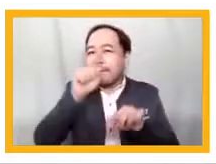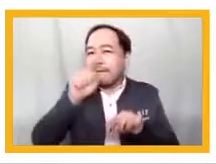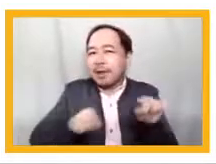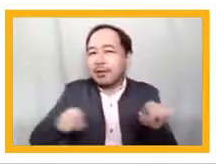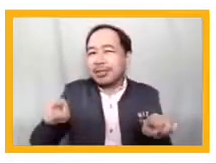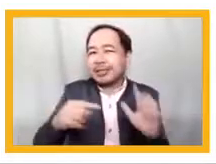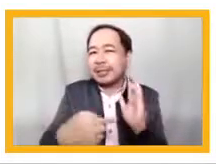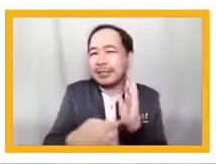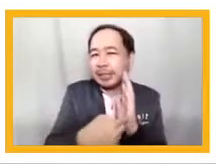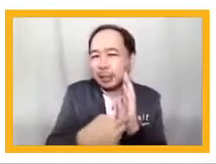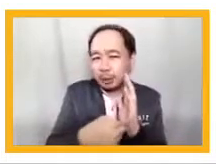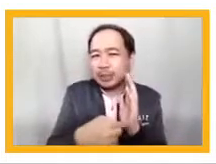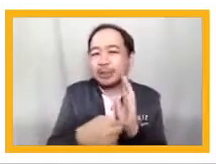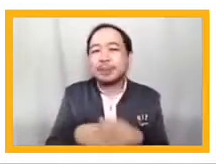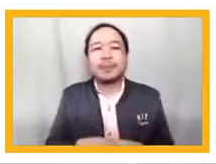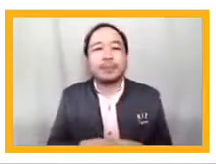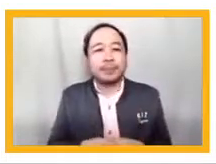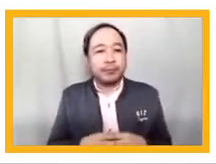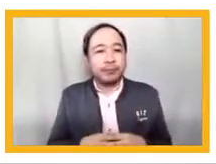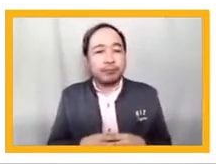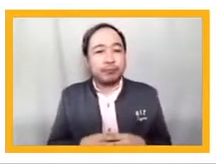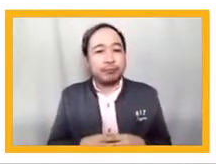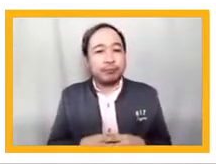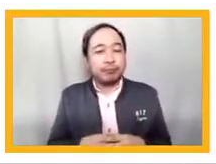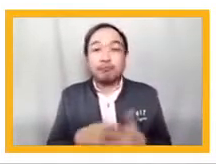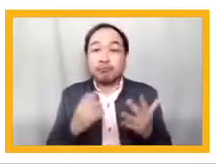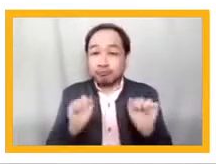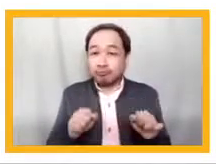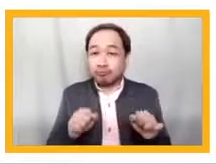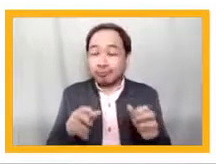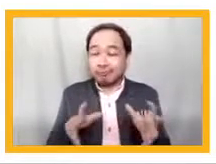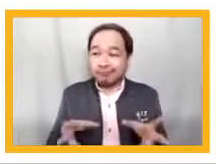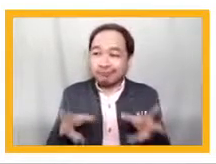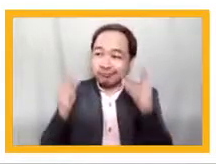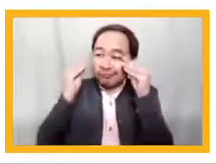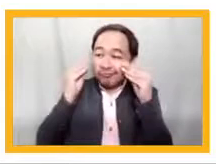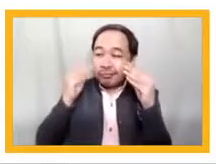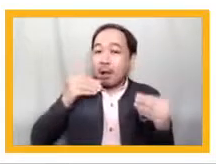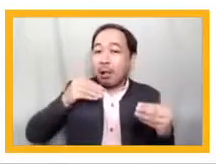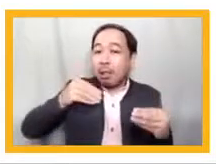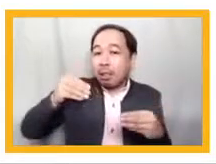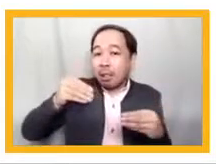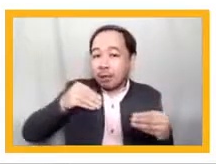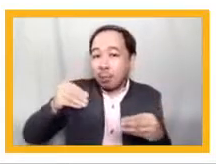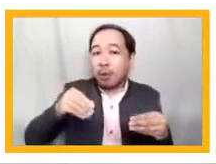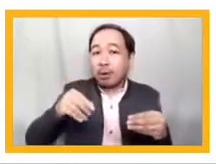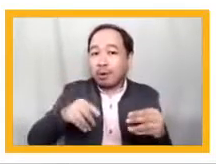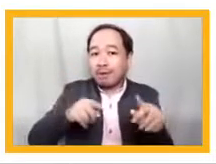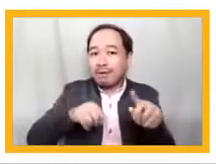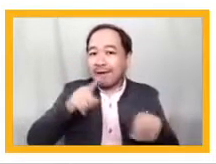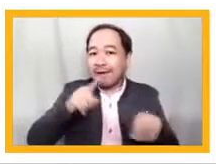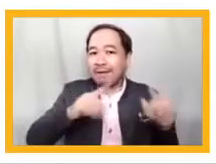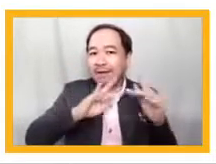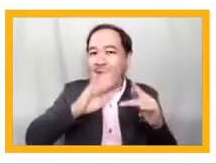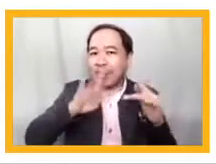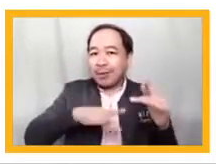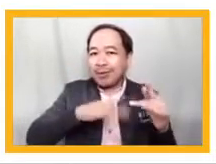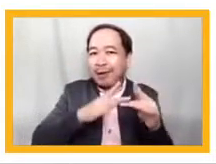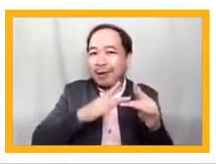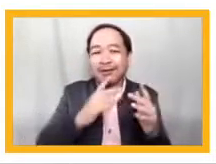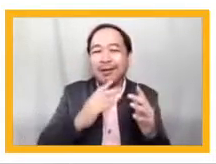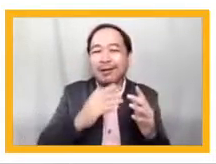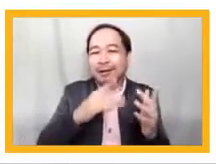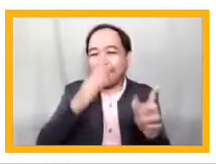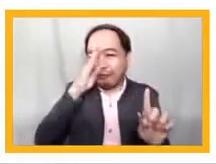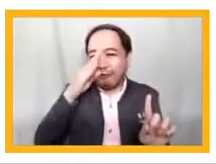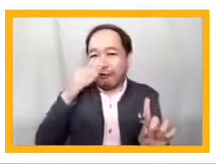space, and to provide flexible learning through unbundled online courses for various purposes, formal, non-formal,